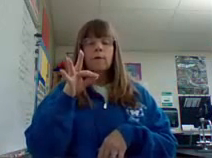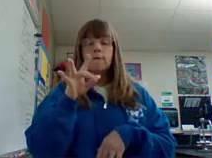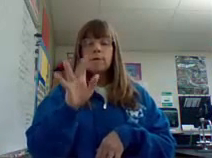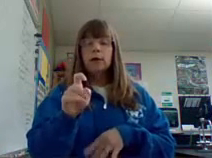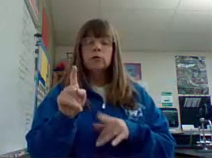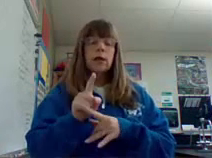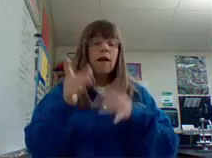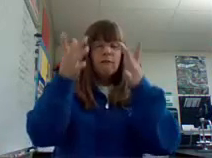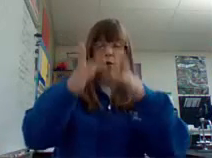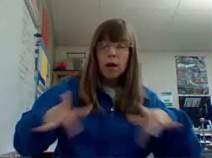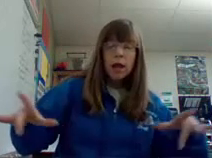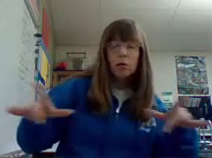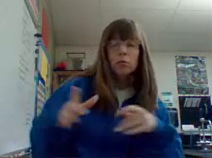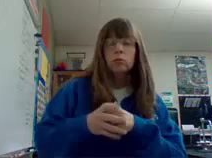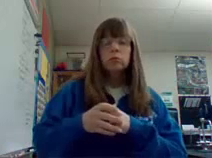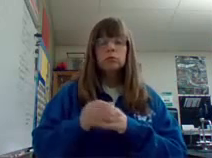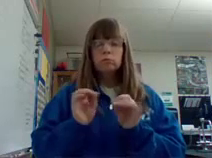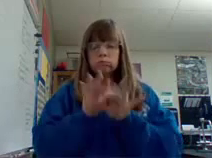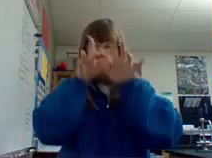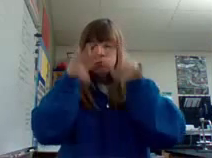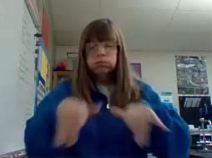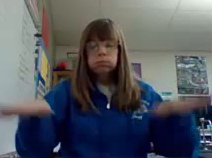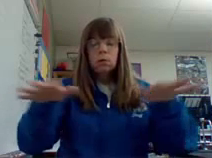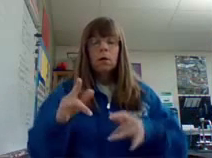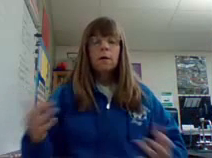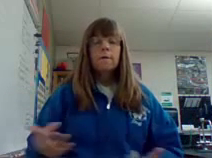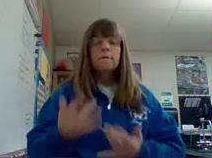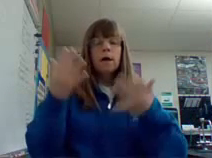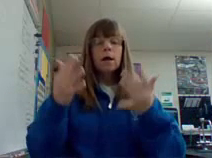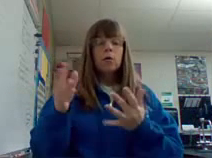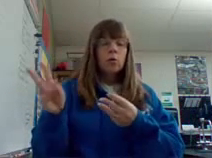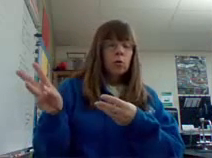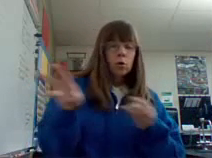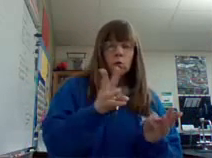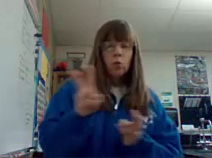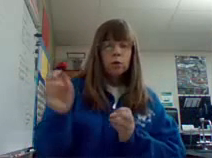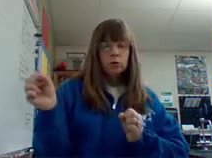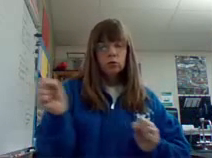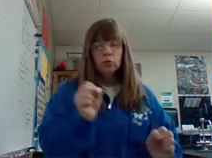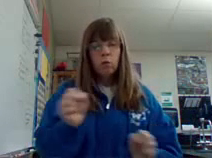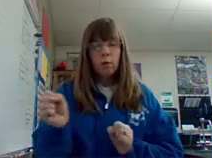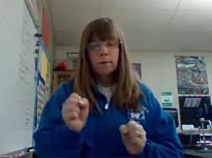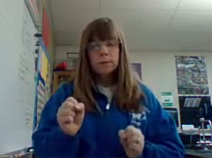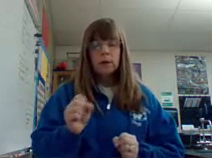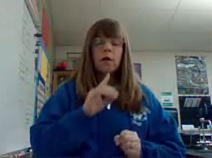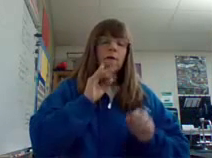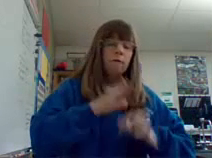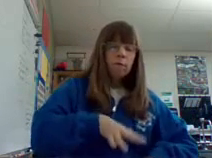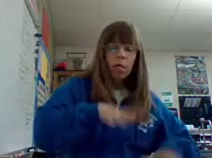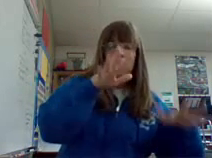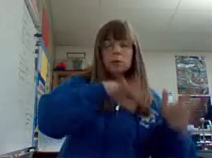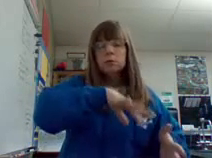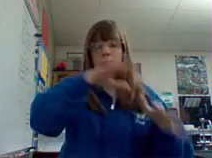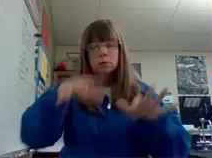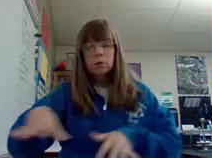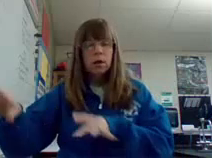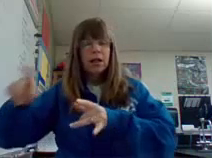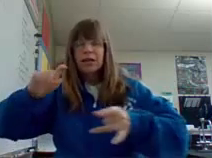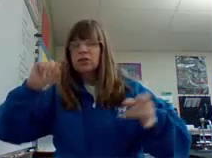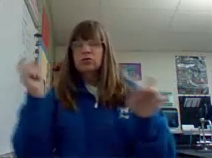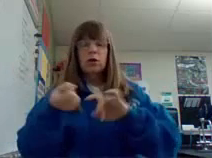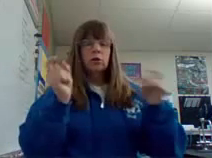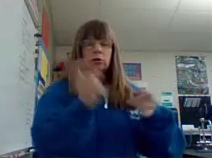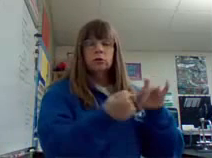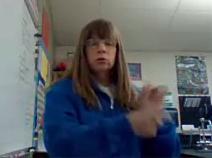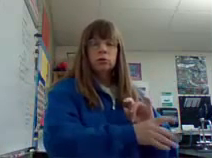would be like volcanoes, fire and windstorms, floods,